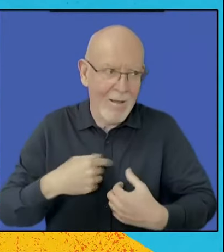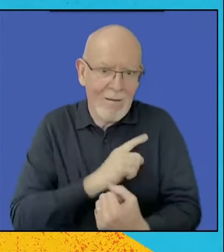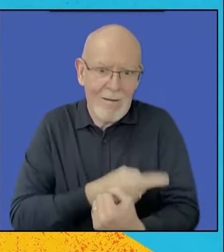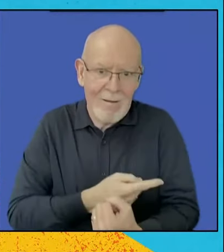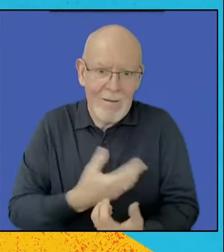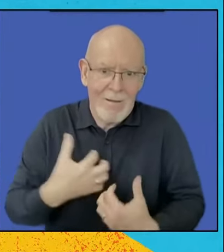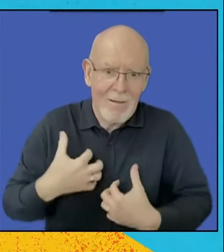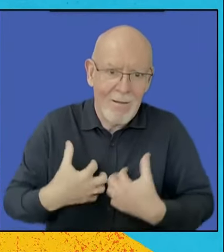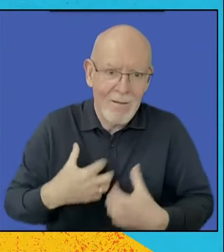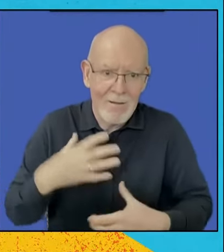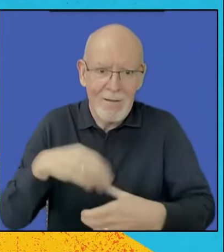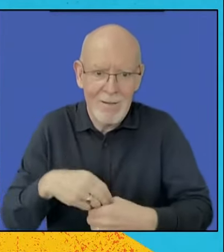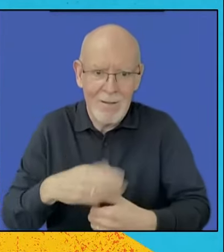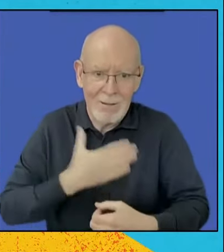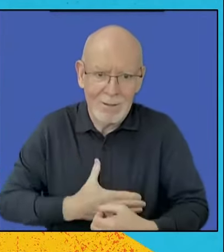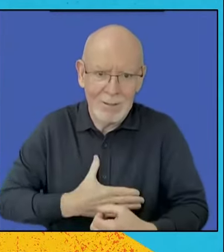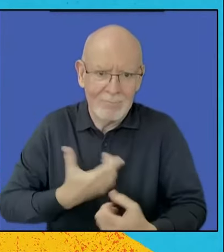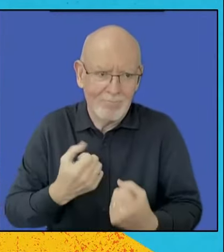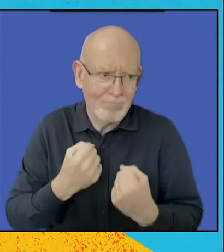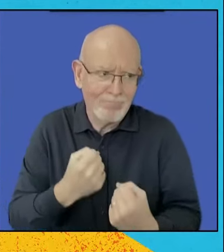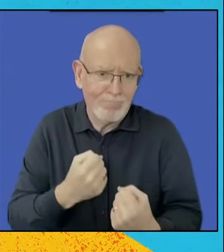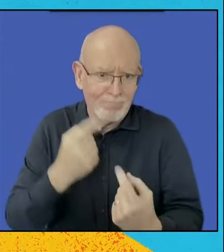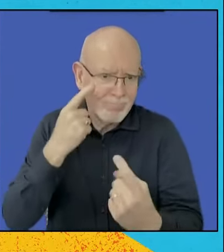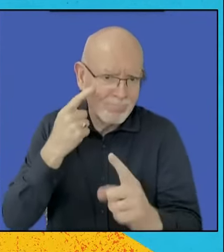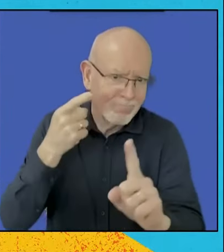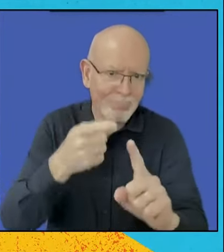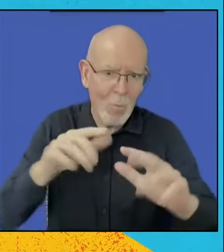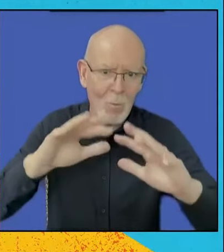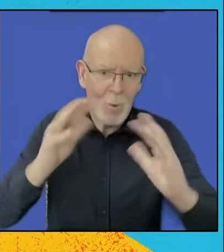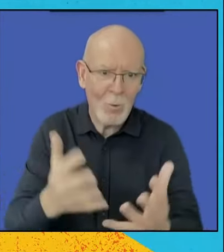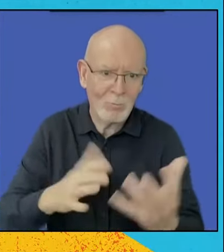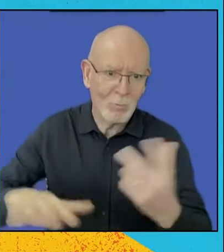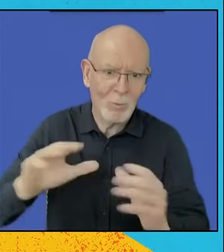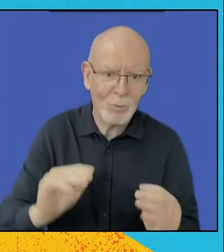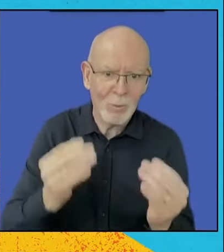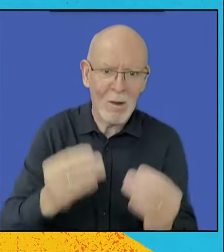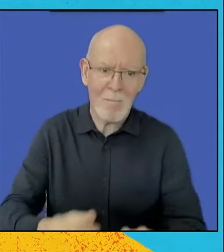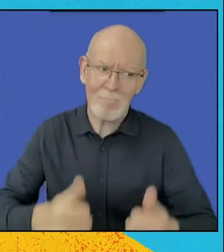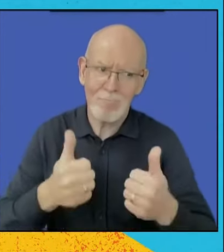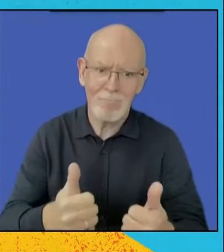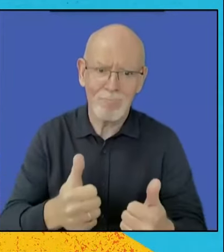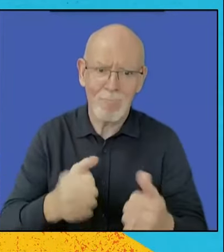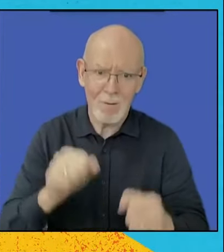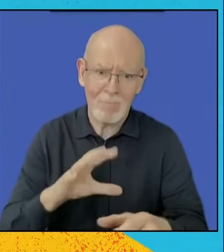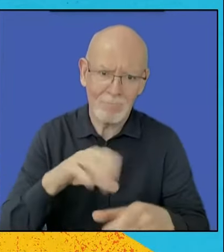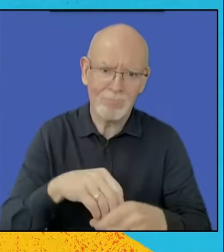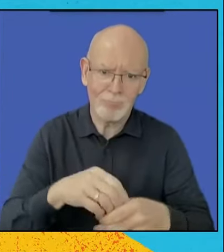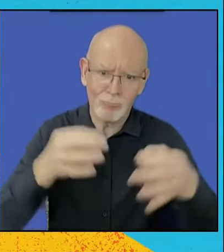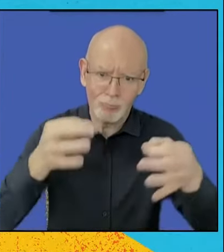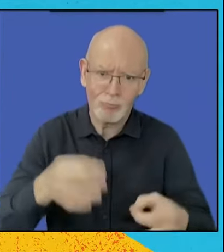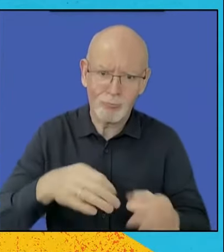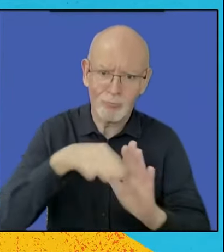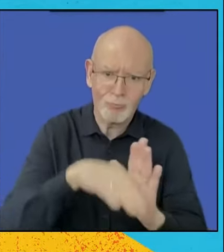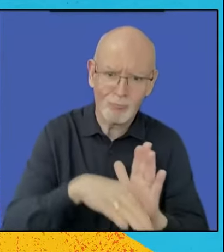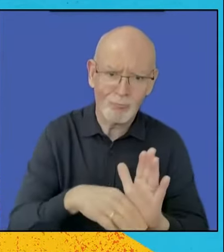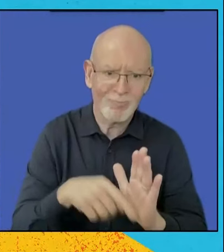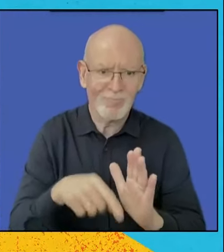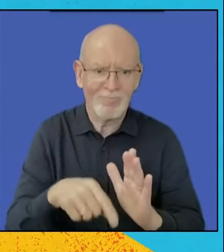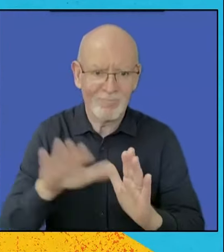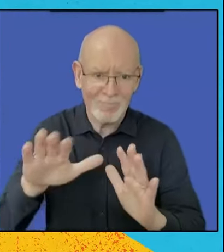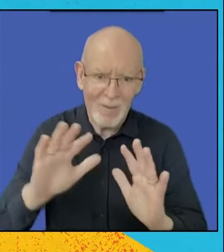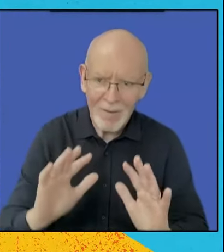officially return back to work, this is why I decided to break my maternity leave here to briefly be with all of you to mark